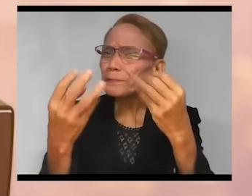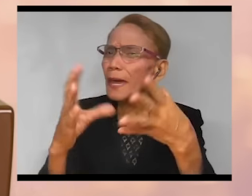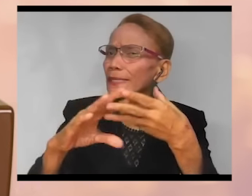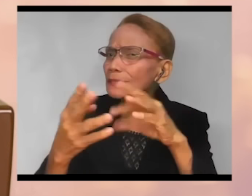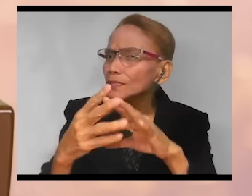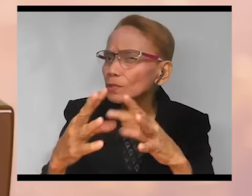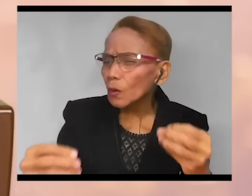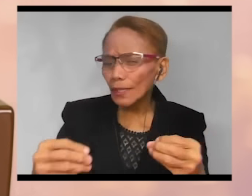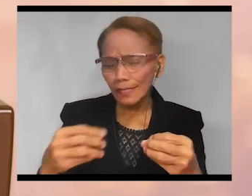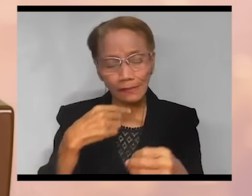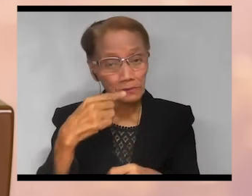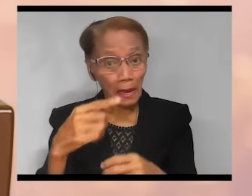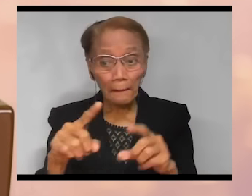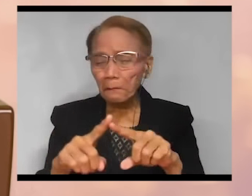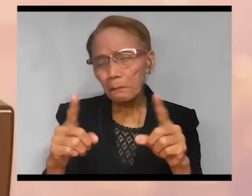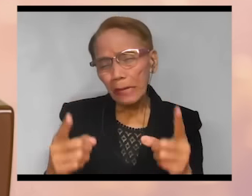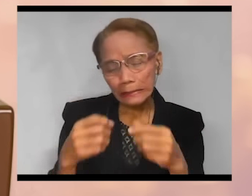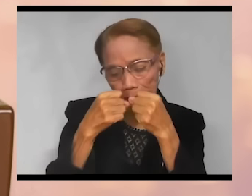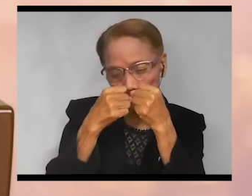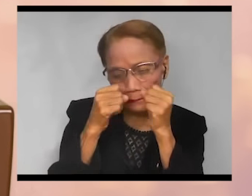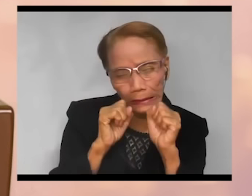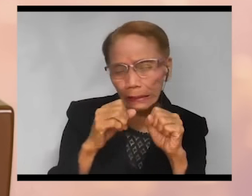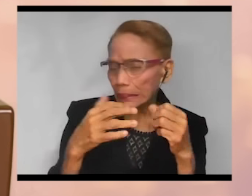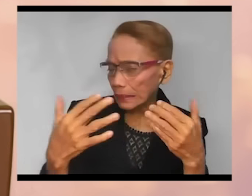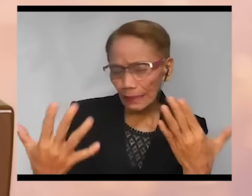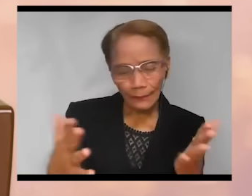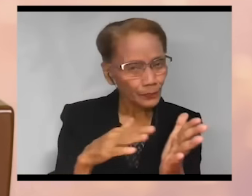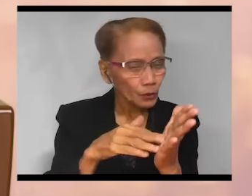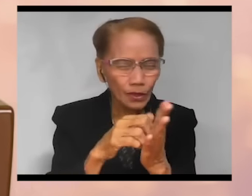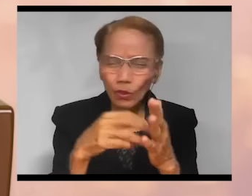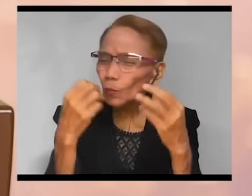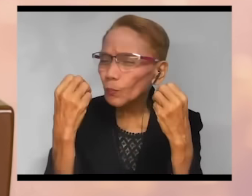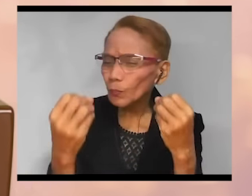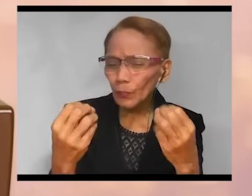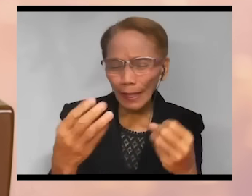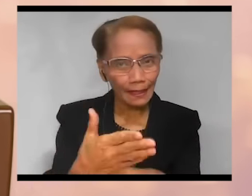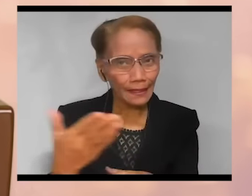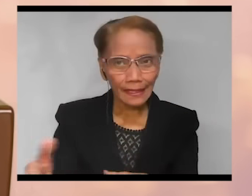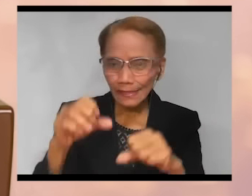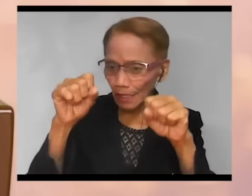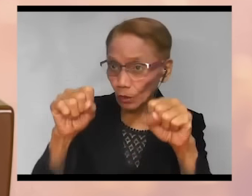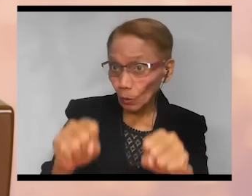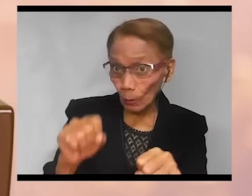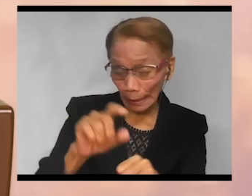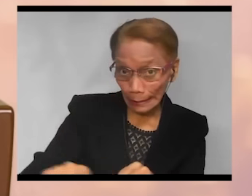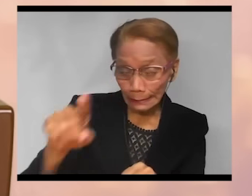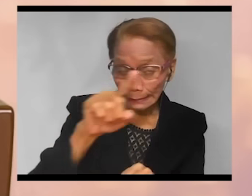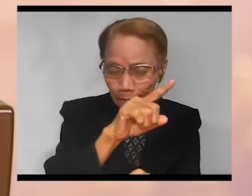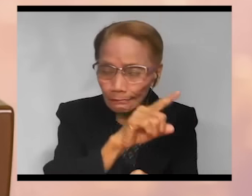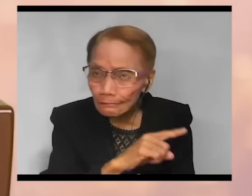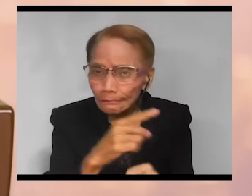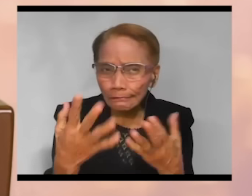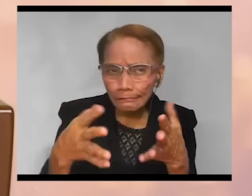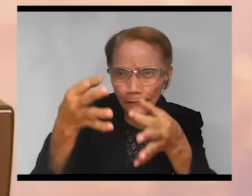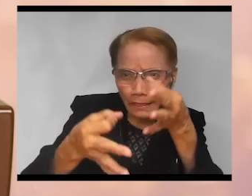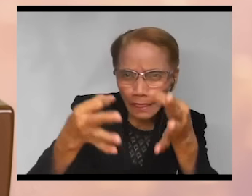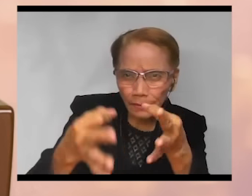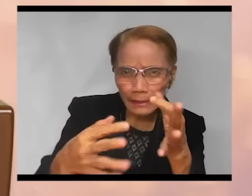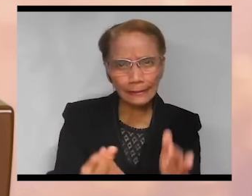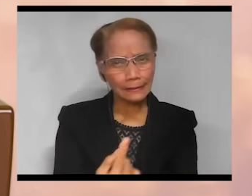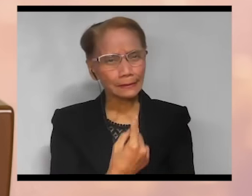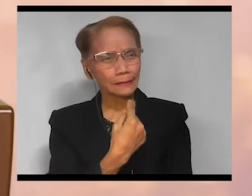but quite sadly, they are also vulnerable to many things that weaken character and judgment, that discourage